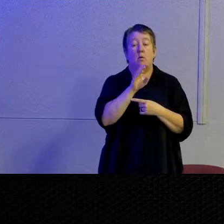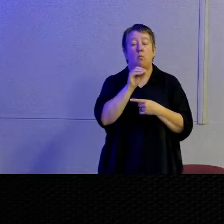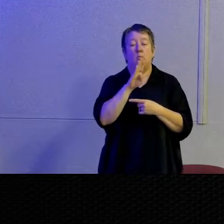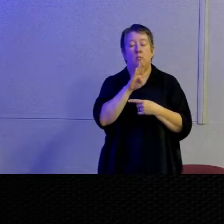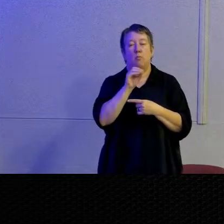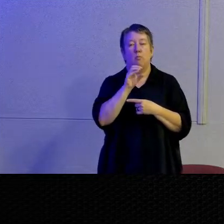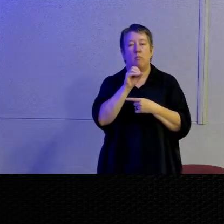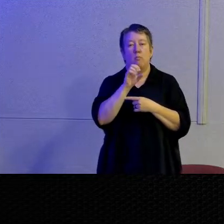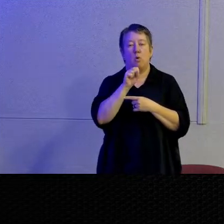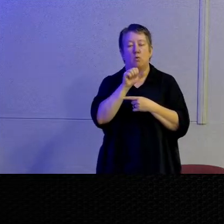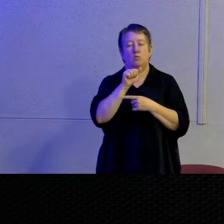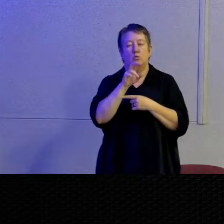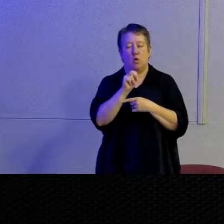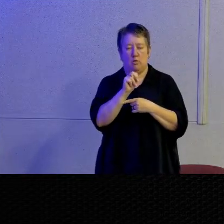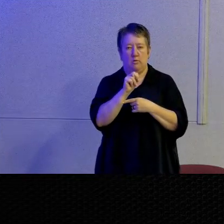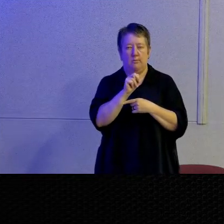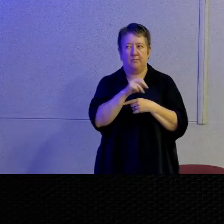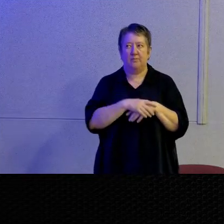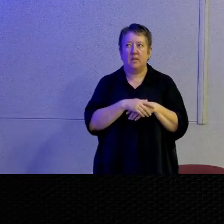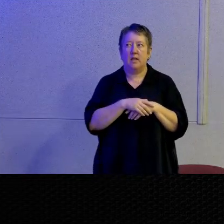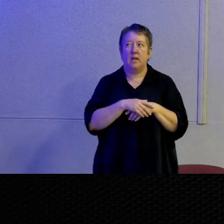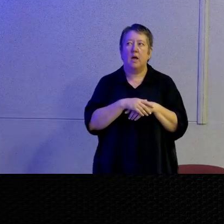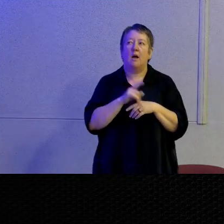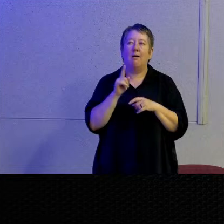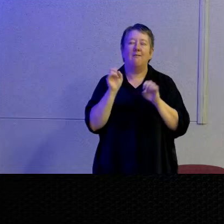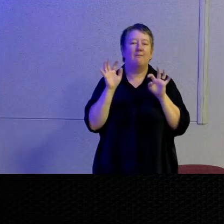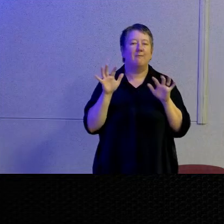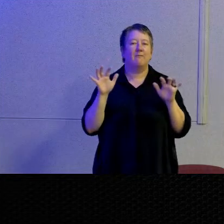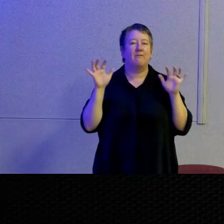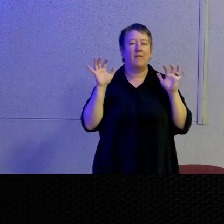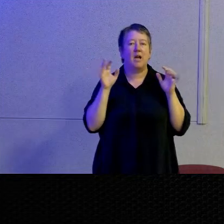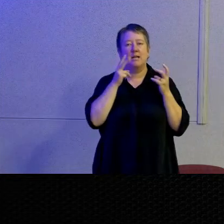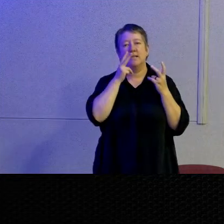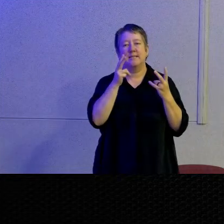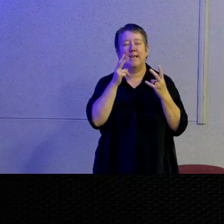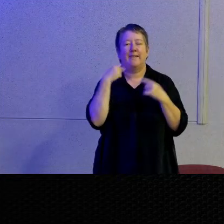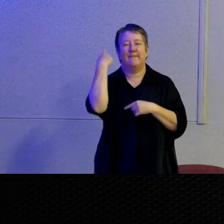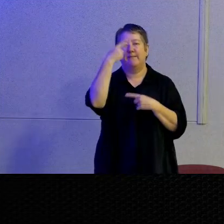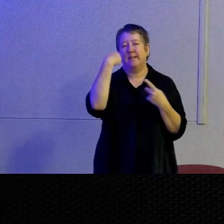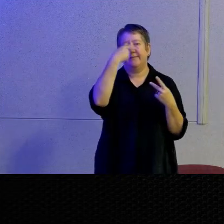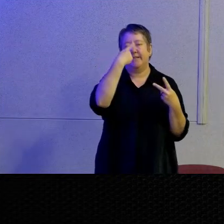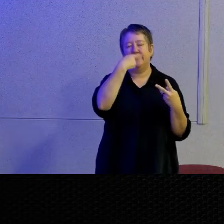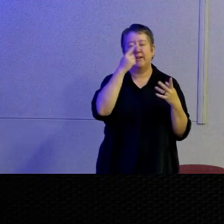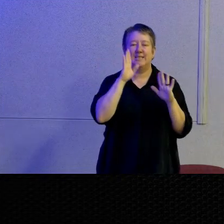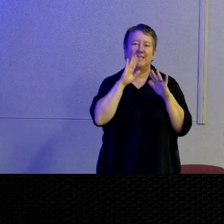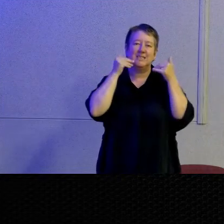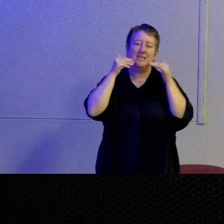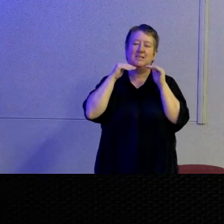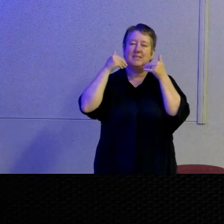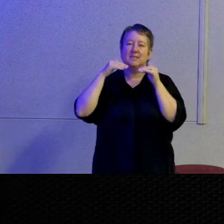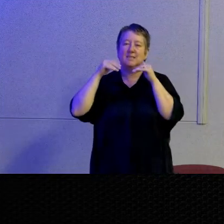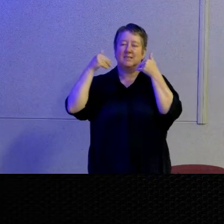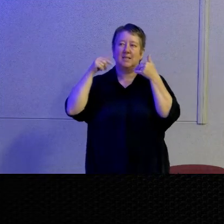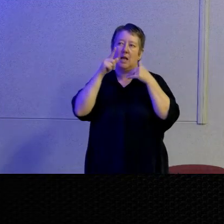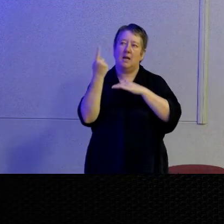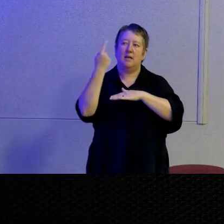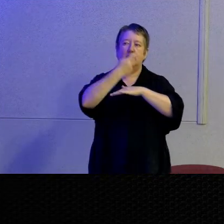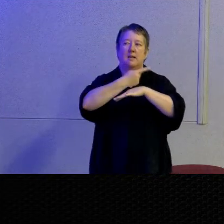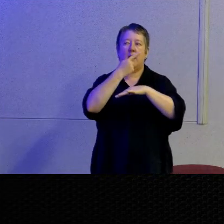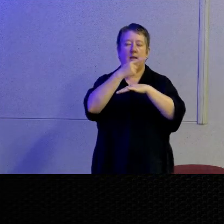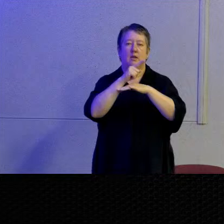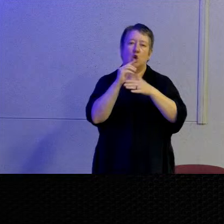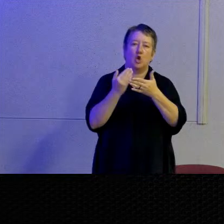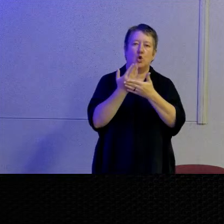boson. Anyway, behind them you can see all sorts of happy faces the day of the discovery of the